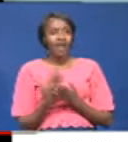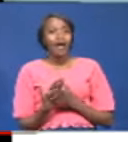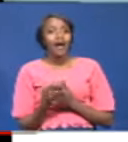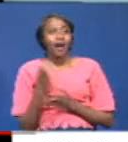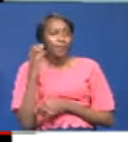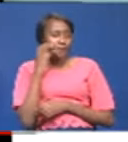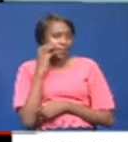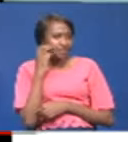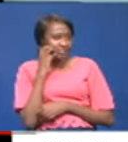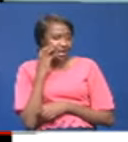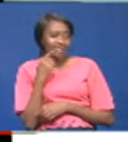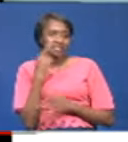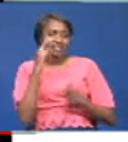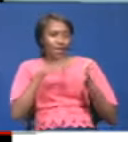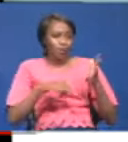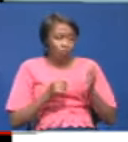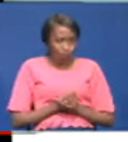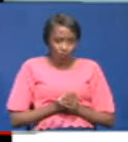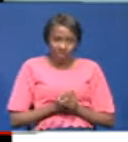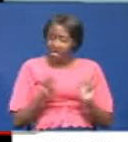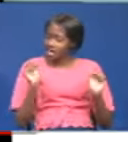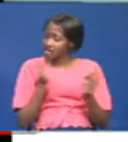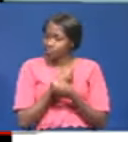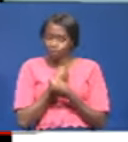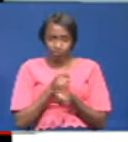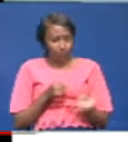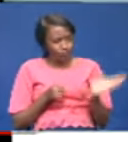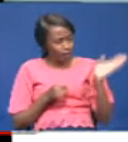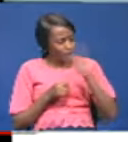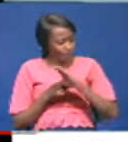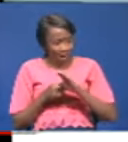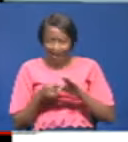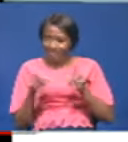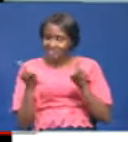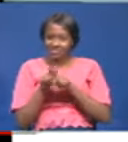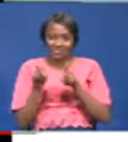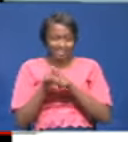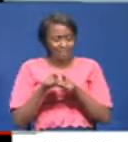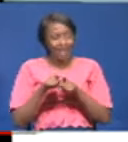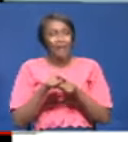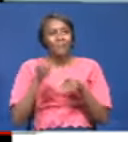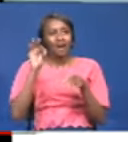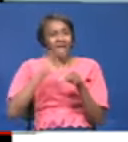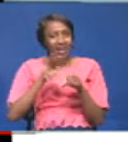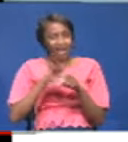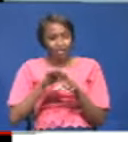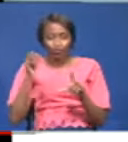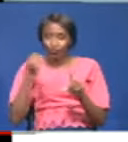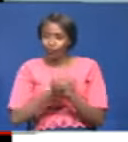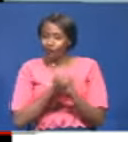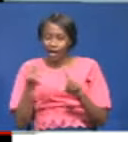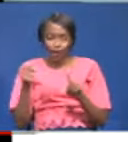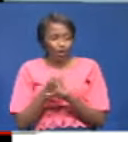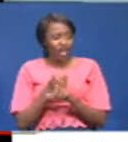in reaction to that was saying we cannot go back to where we've come from as a country, where we are sort of, you know,